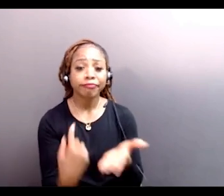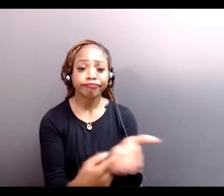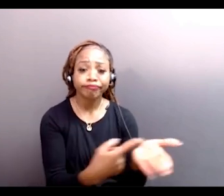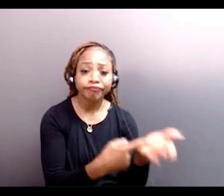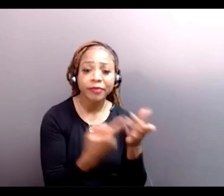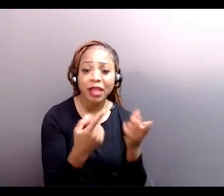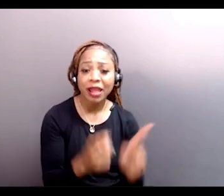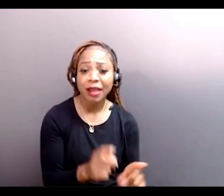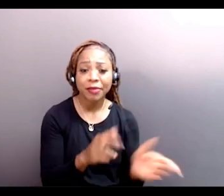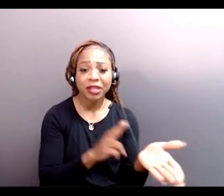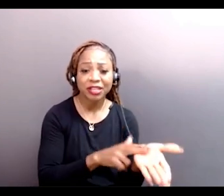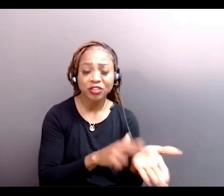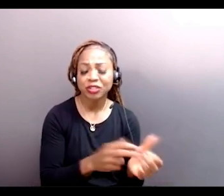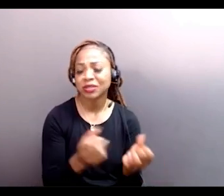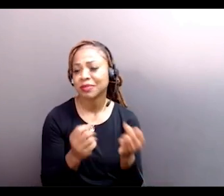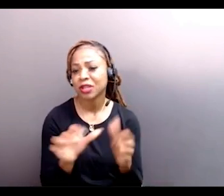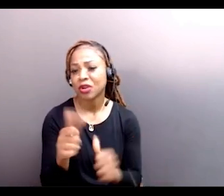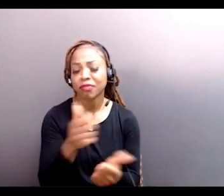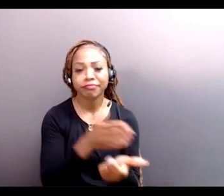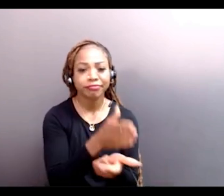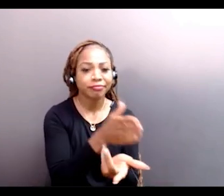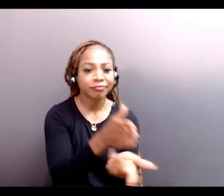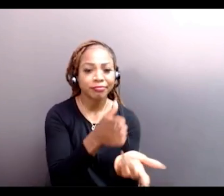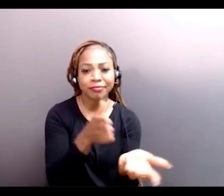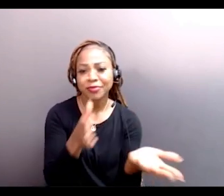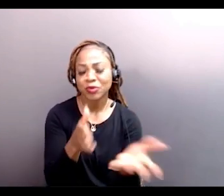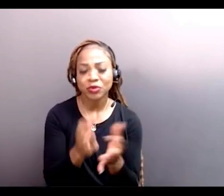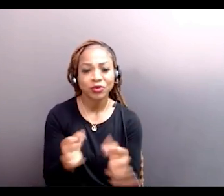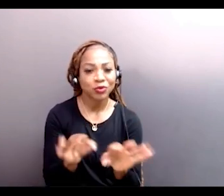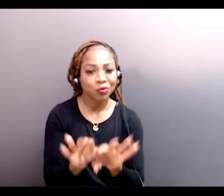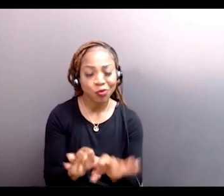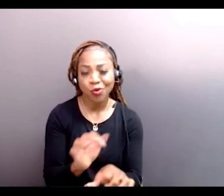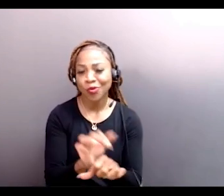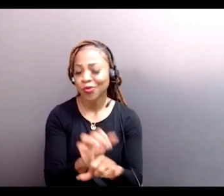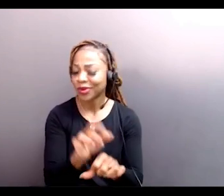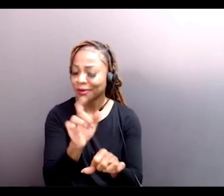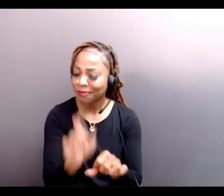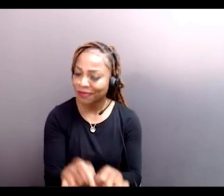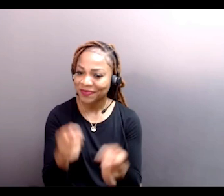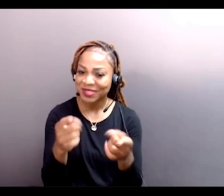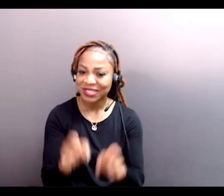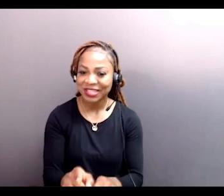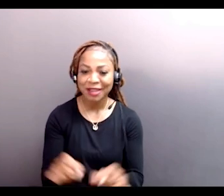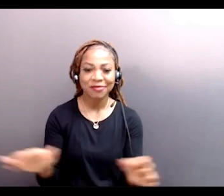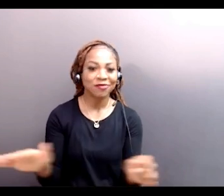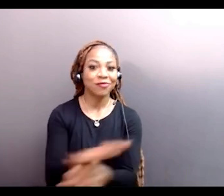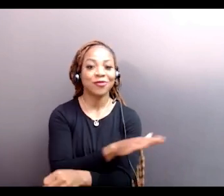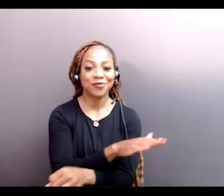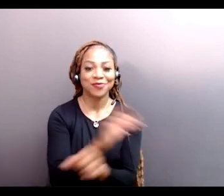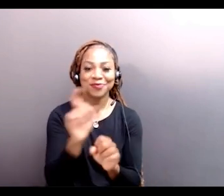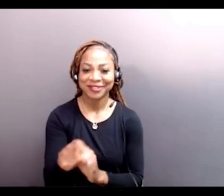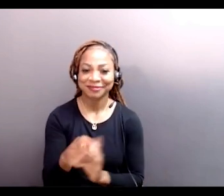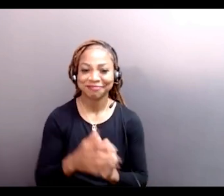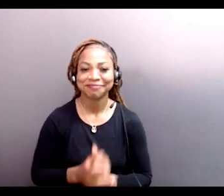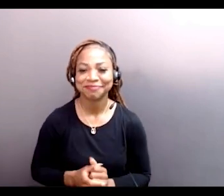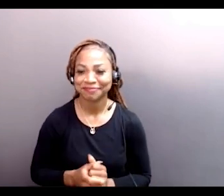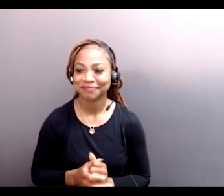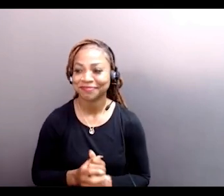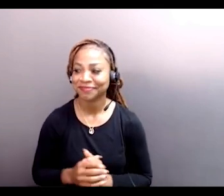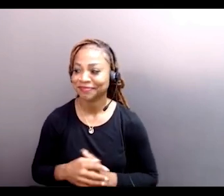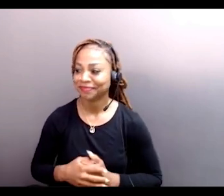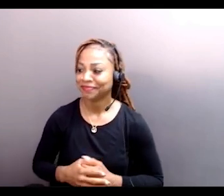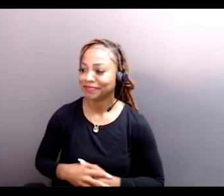in many other disciplines, right? So there is really important work which needs to happen across the board.